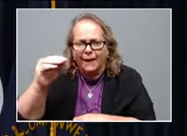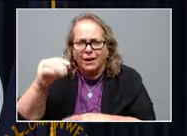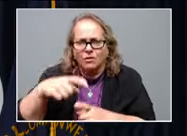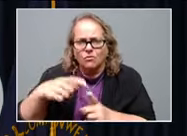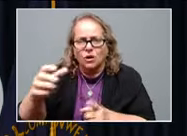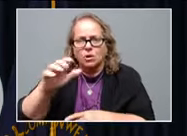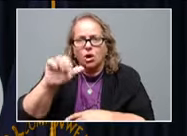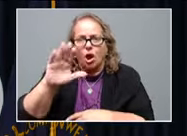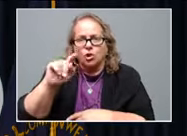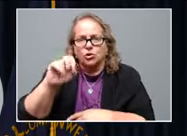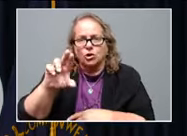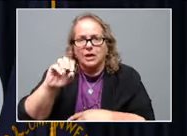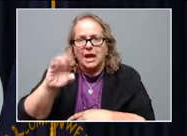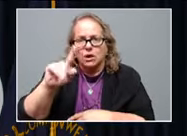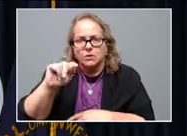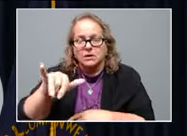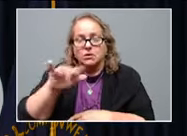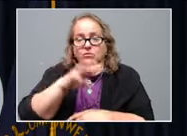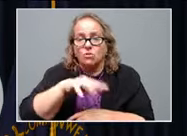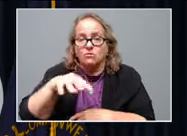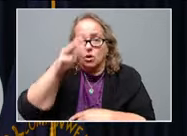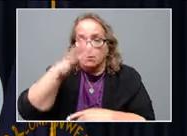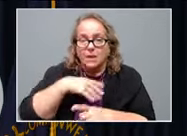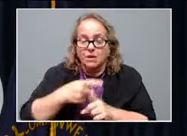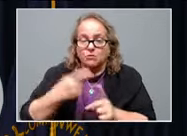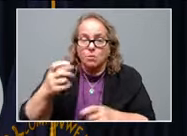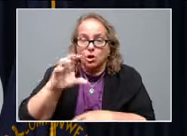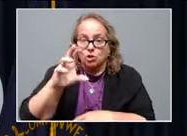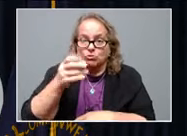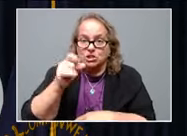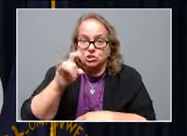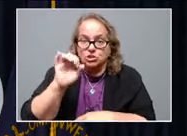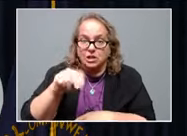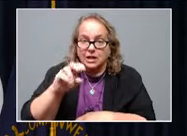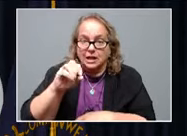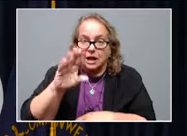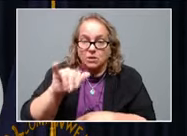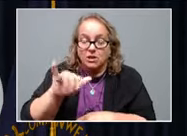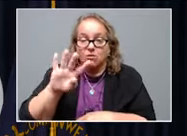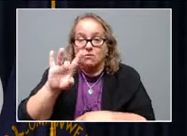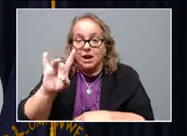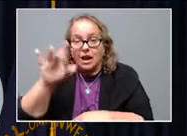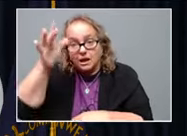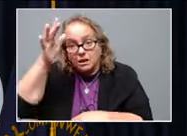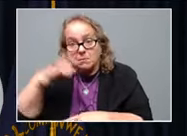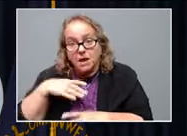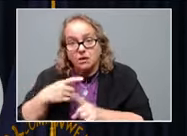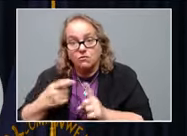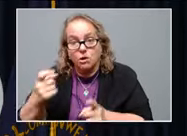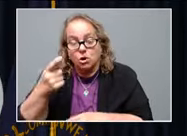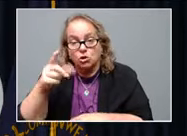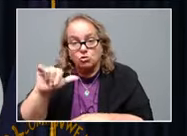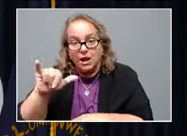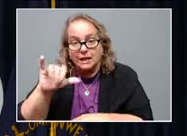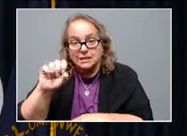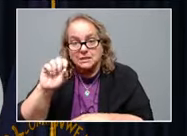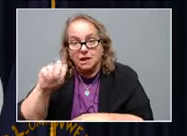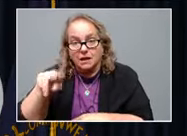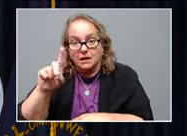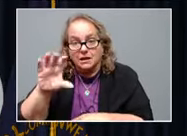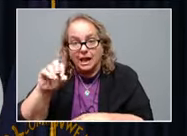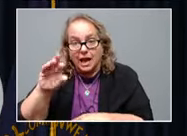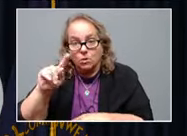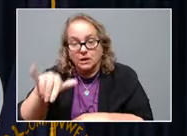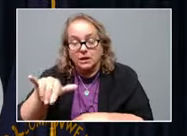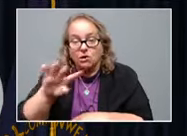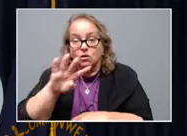a 44-year-old man from Christian County, 48-year-old man from Grayson County, 43-year-old